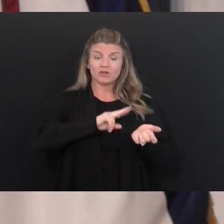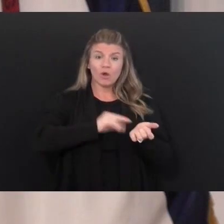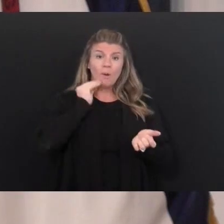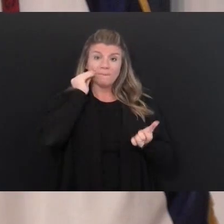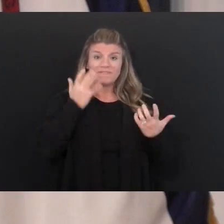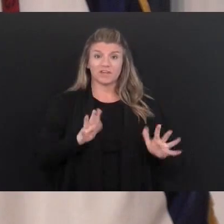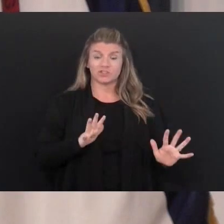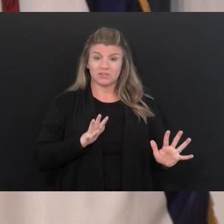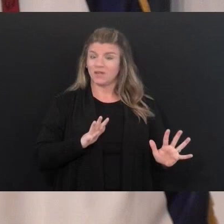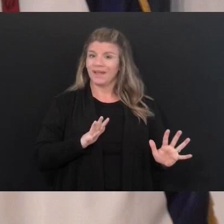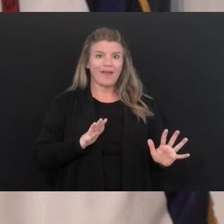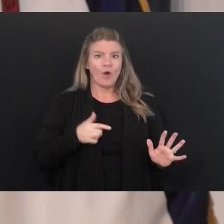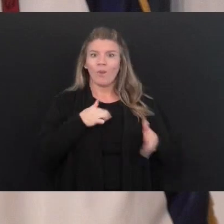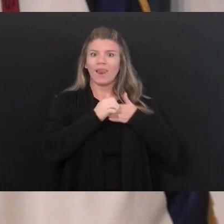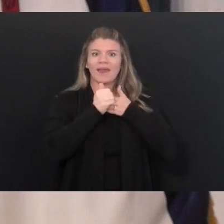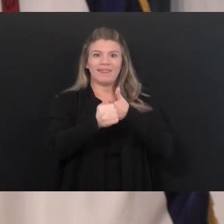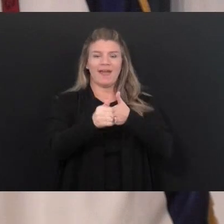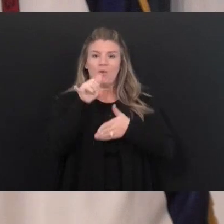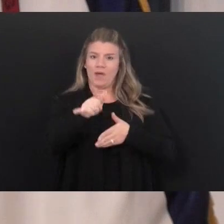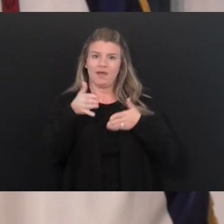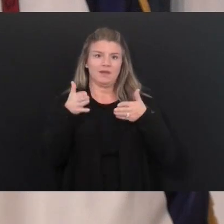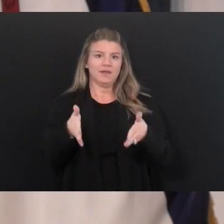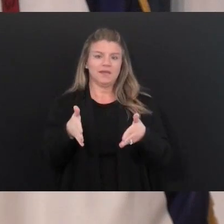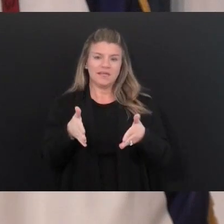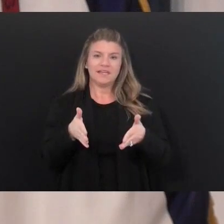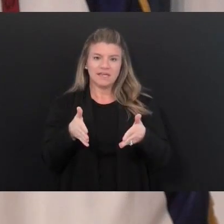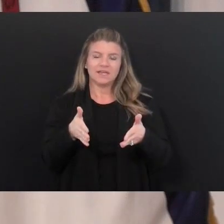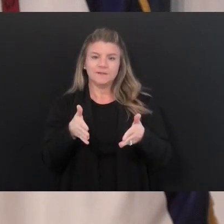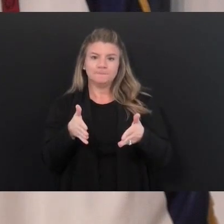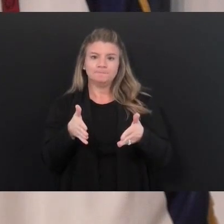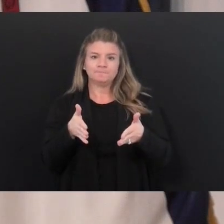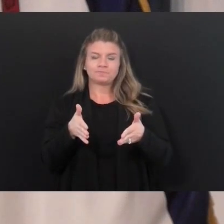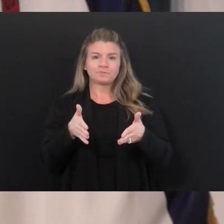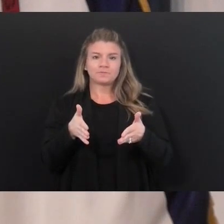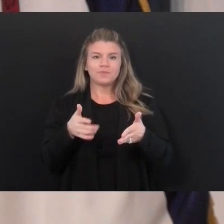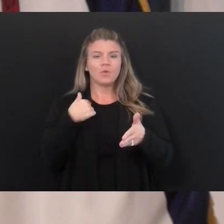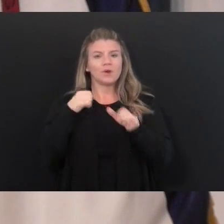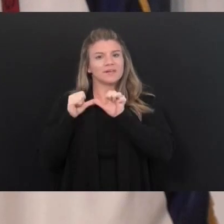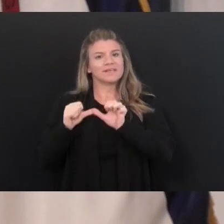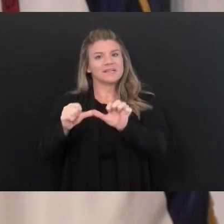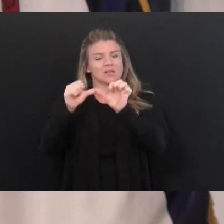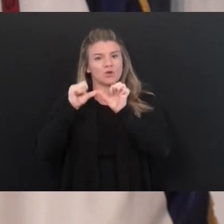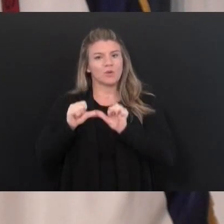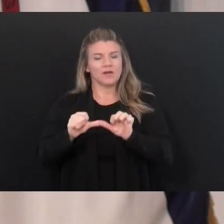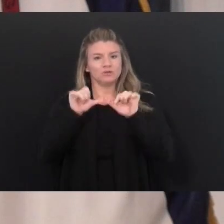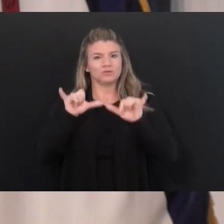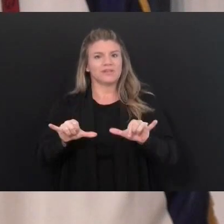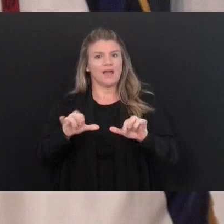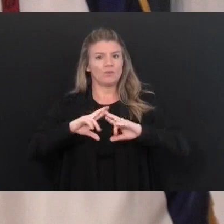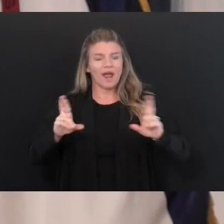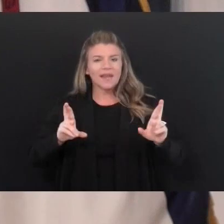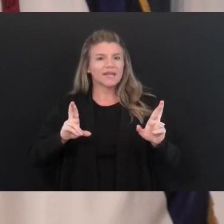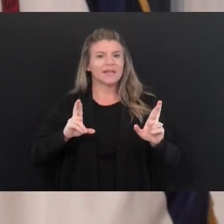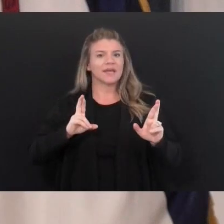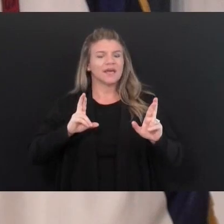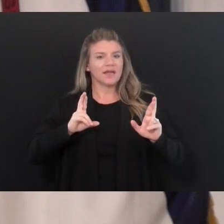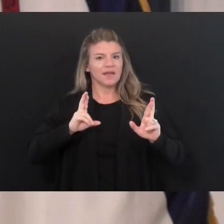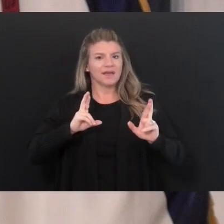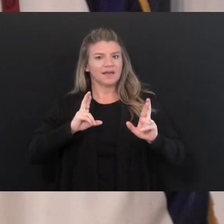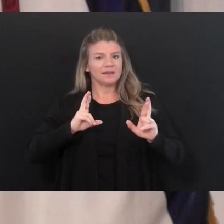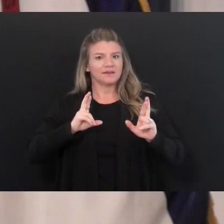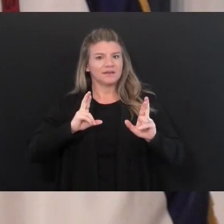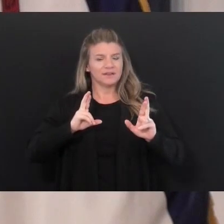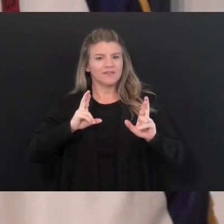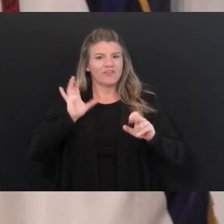and we've led the way on that, and we're continuing to try to stay on top of this in every way, because we